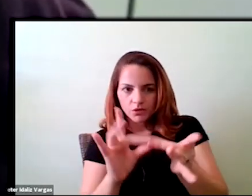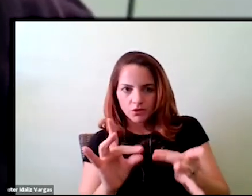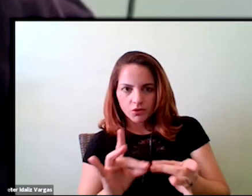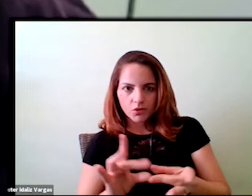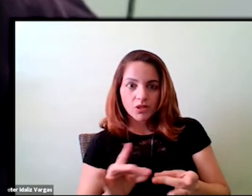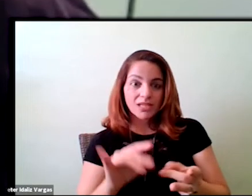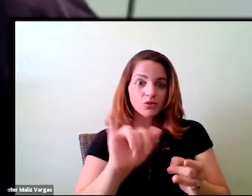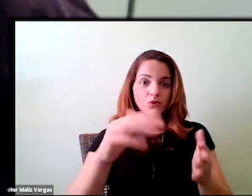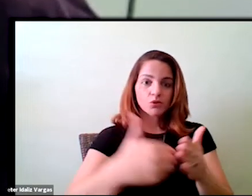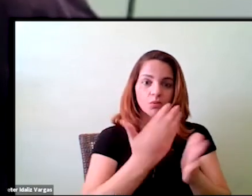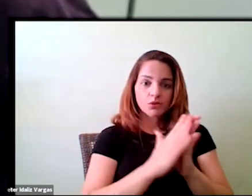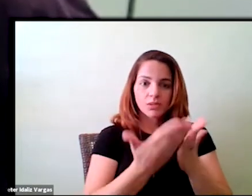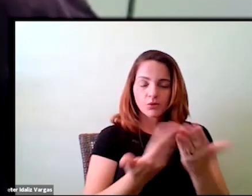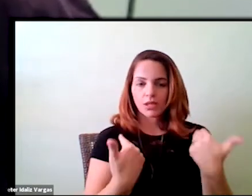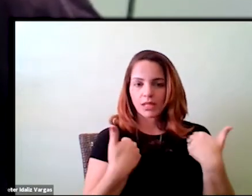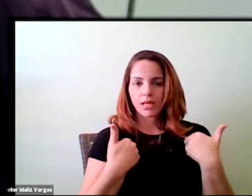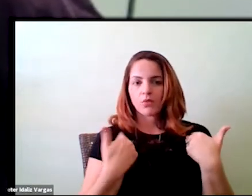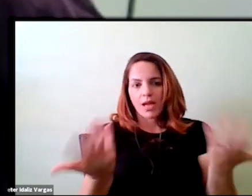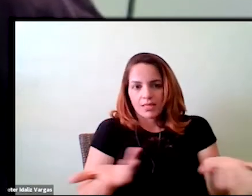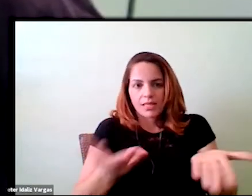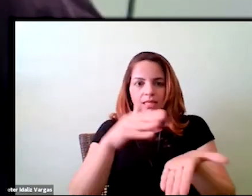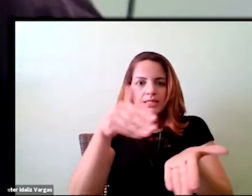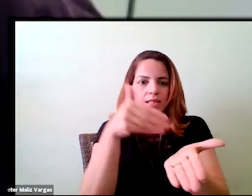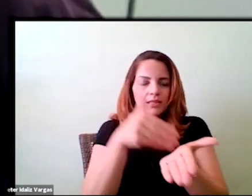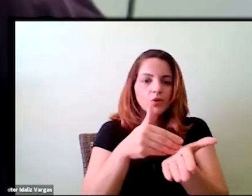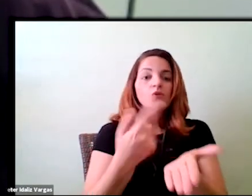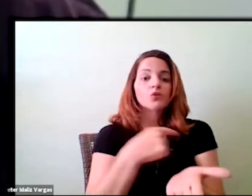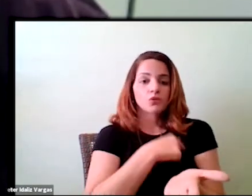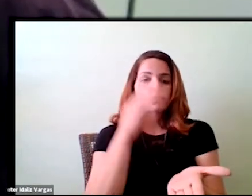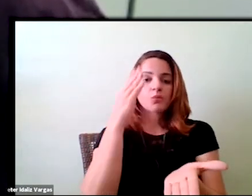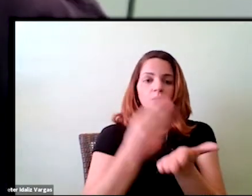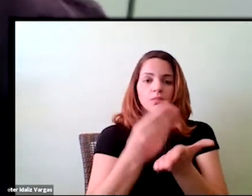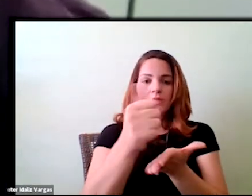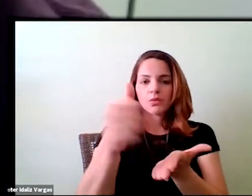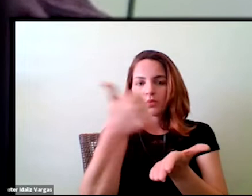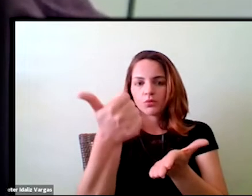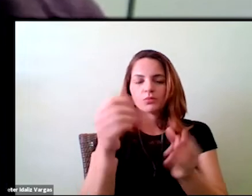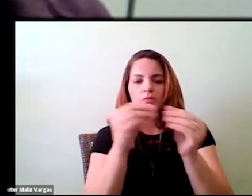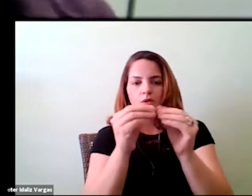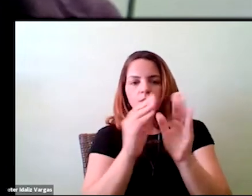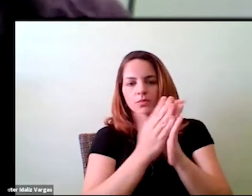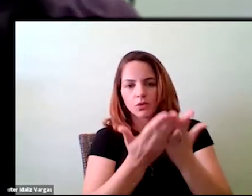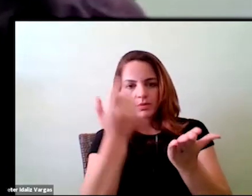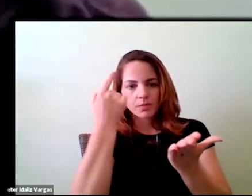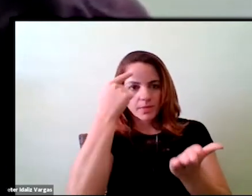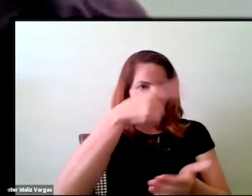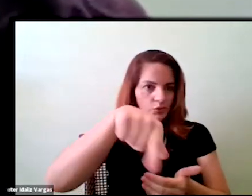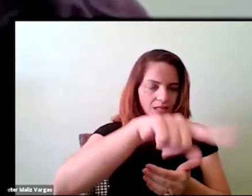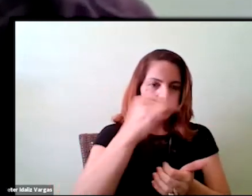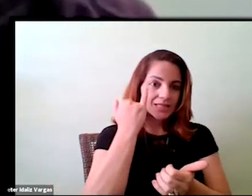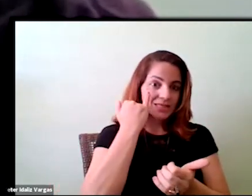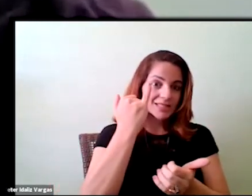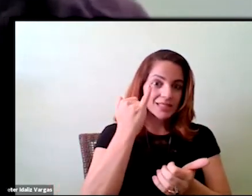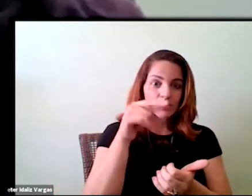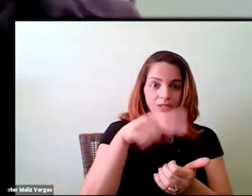be purchasing lots more books for our holdings. And we will put in the chat how you can make appointments to